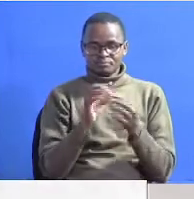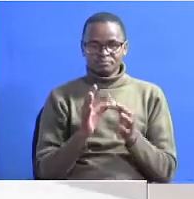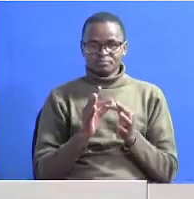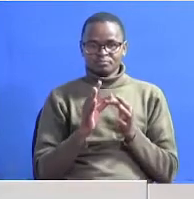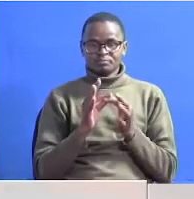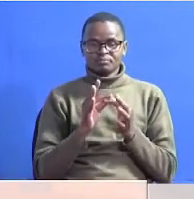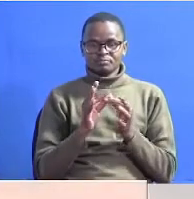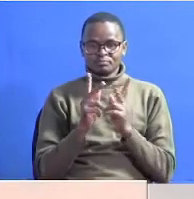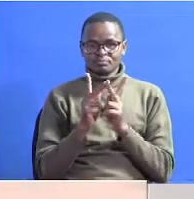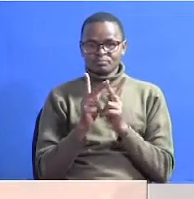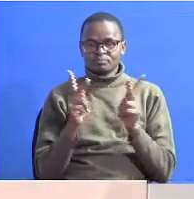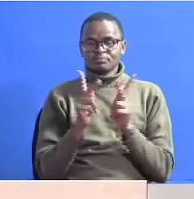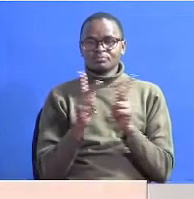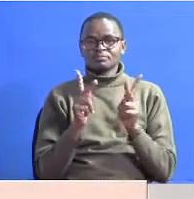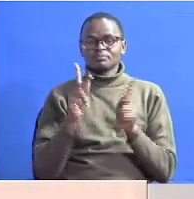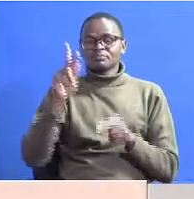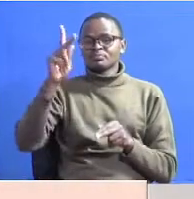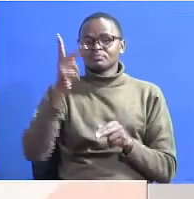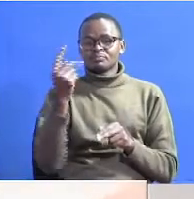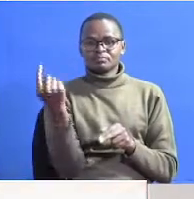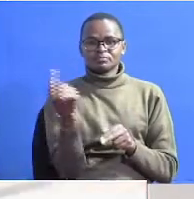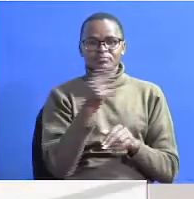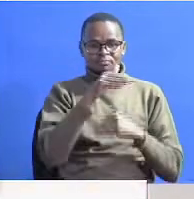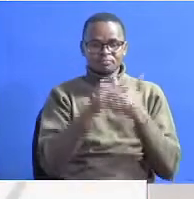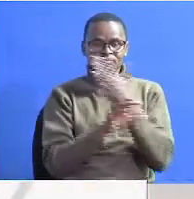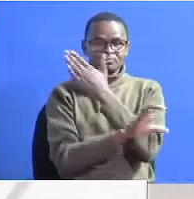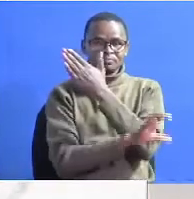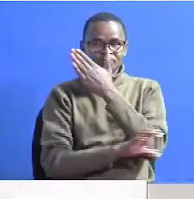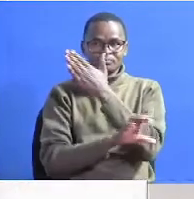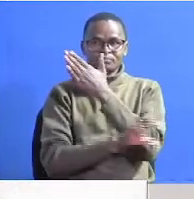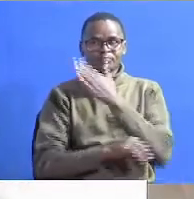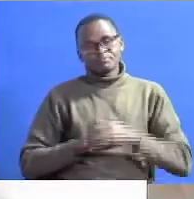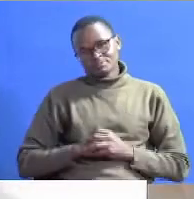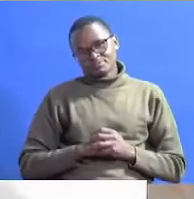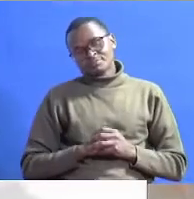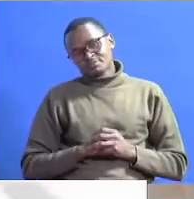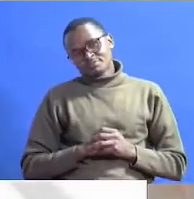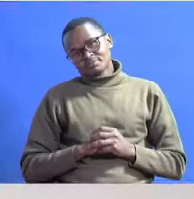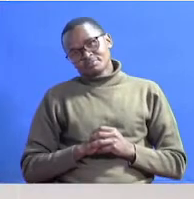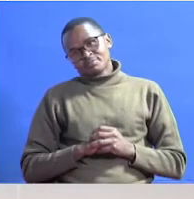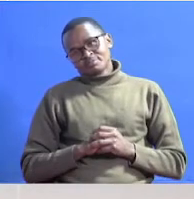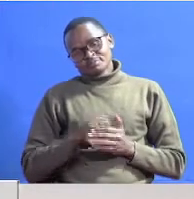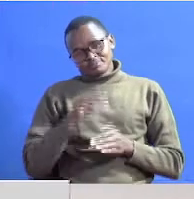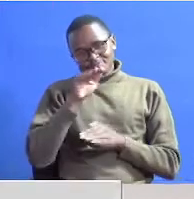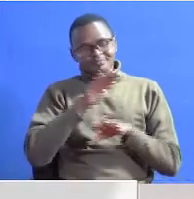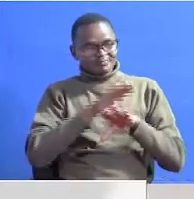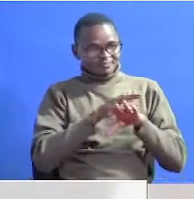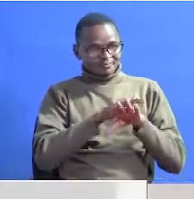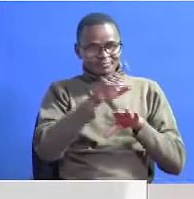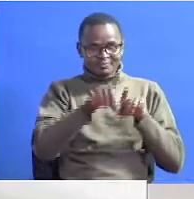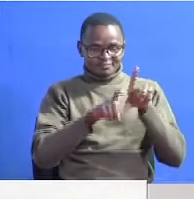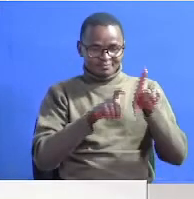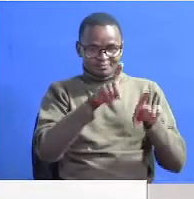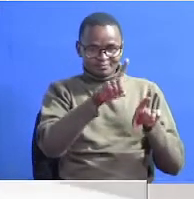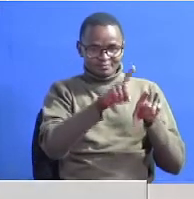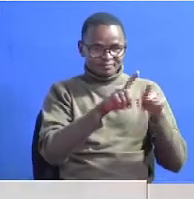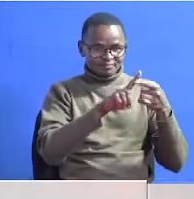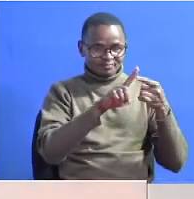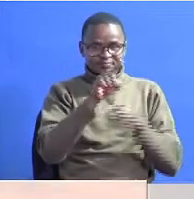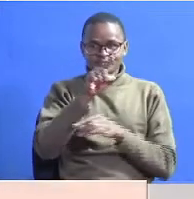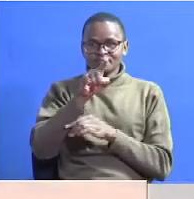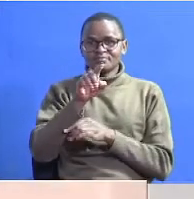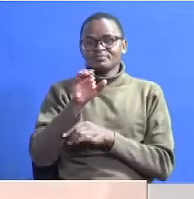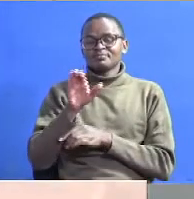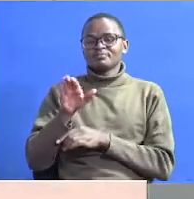unite every Kenyan from every corner of this country? Okay, you have asked a very good question, but I think, will you allow